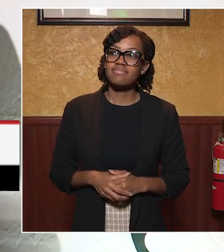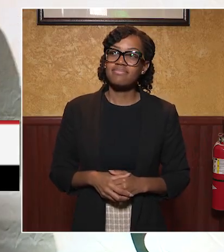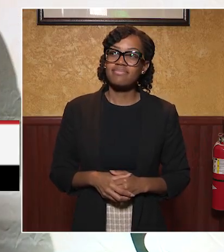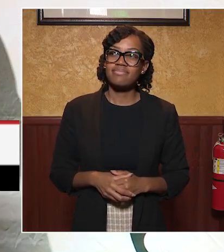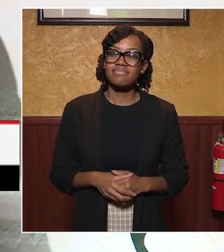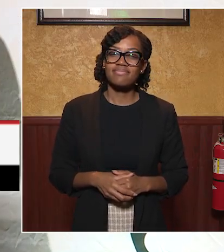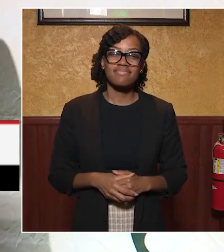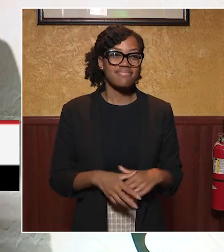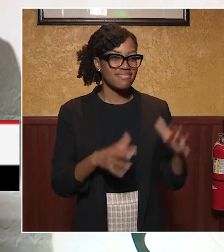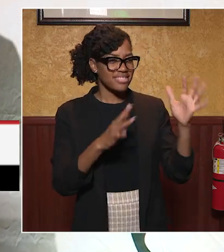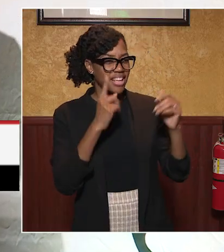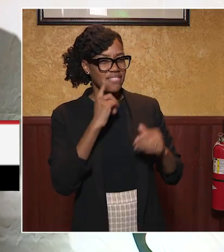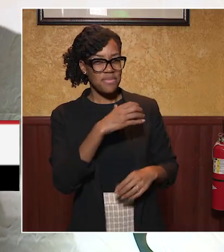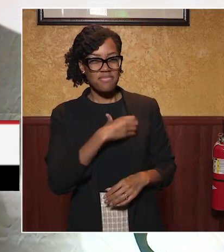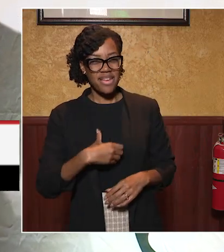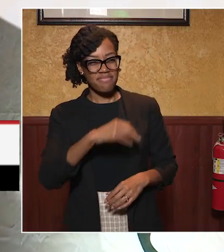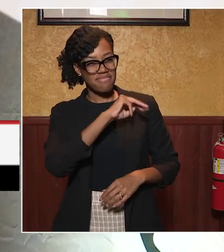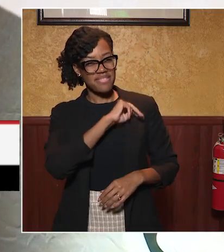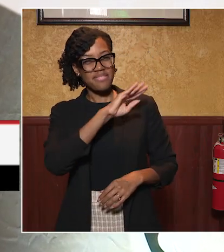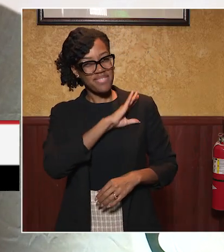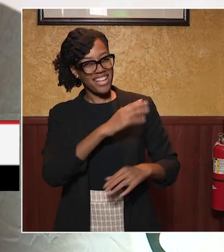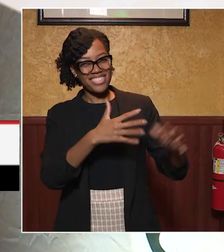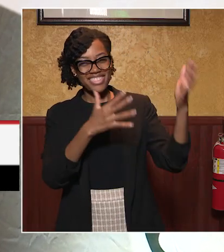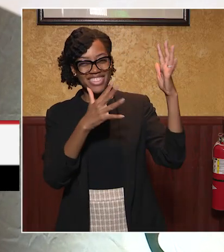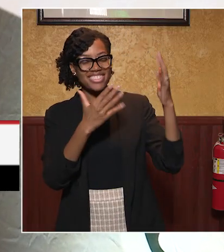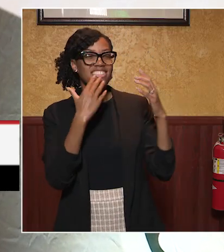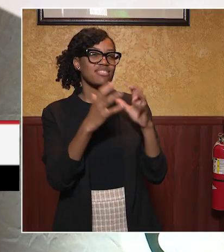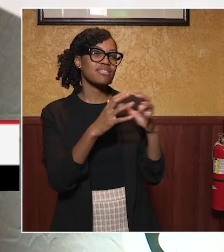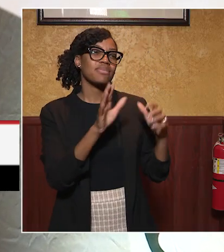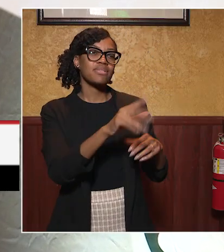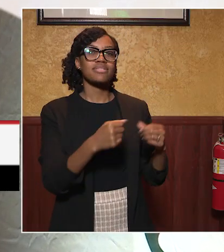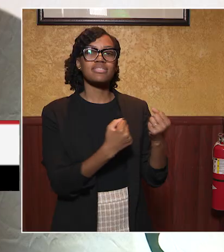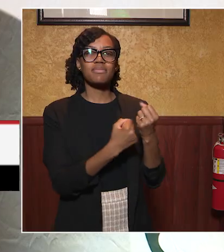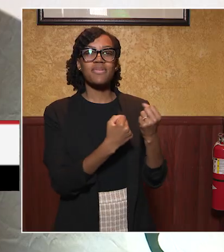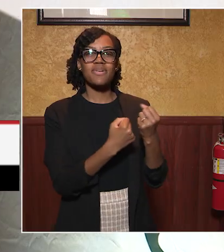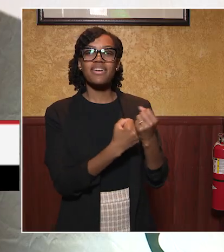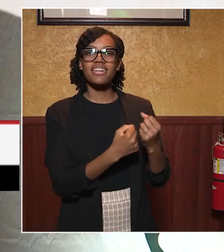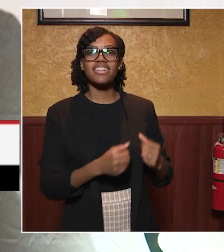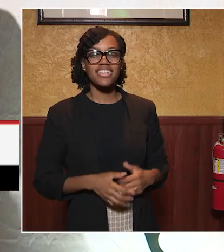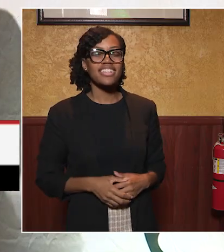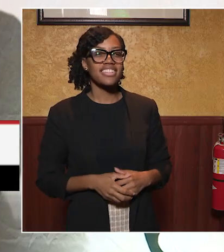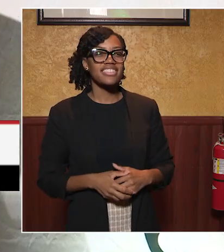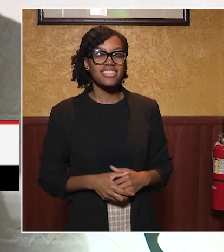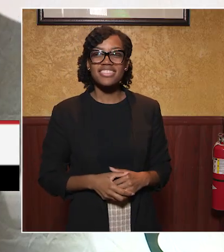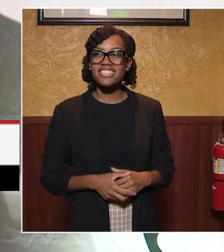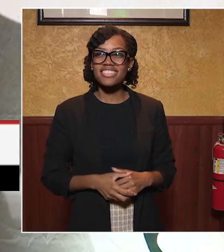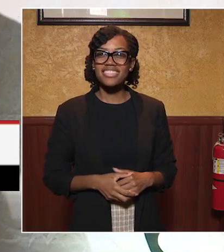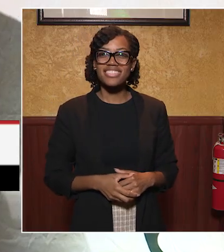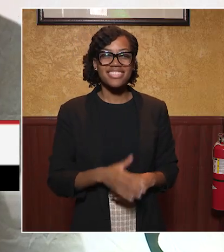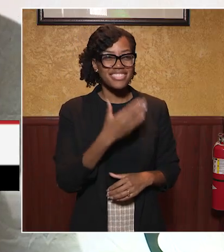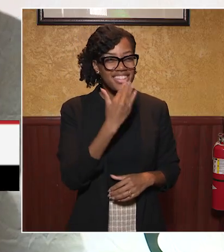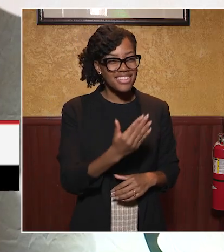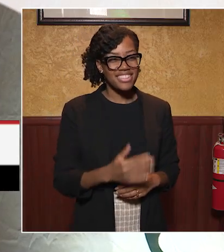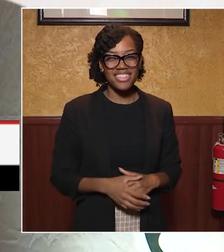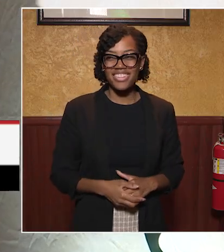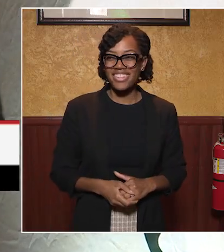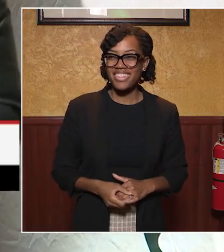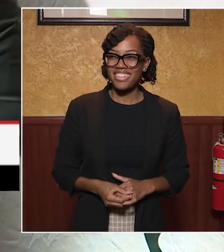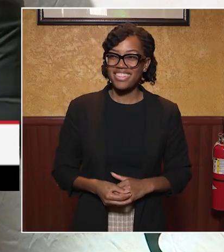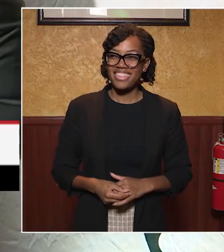Can we give it up one more time for Mayor Muriel Bowser? Thank you so much for your support. I think we'll come back to